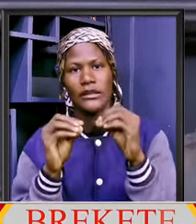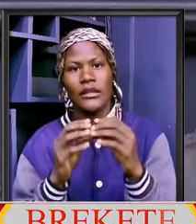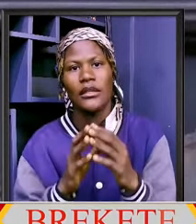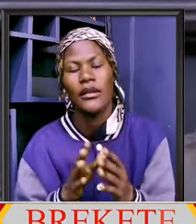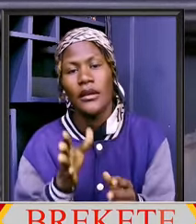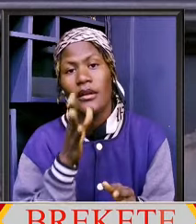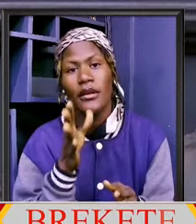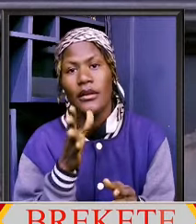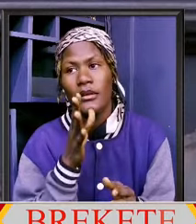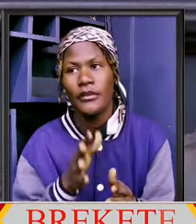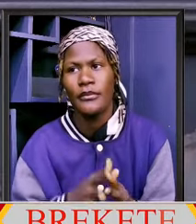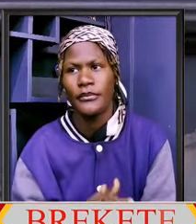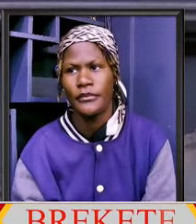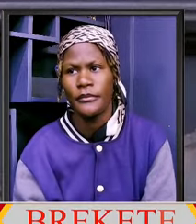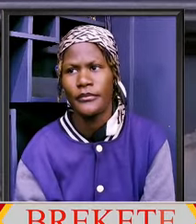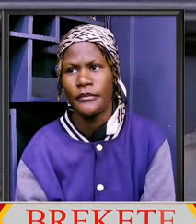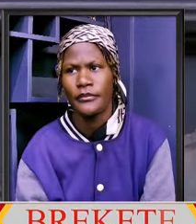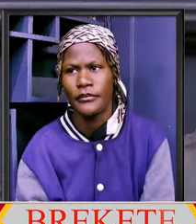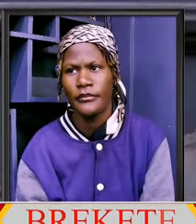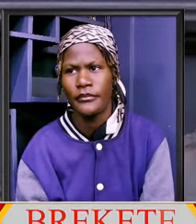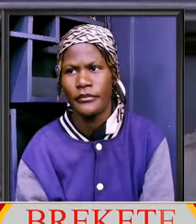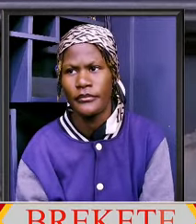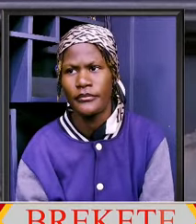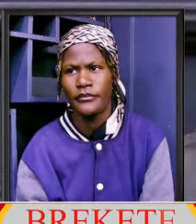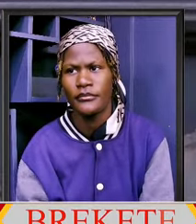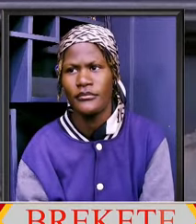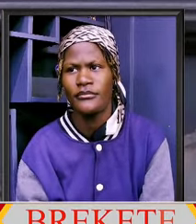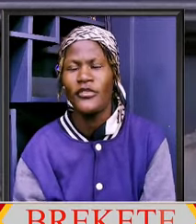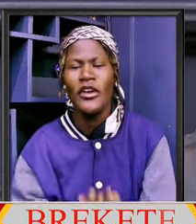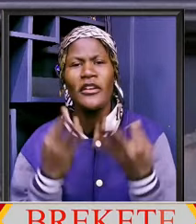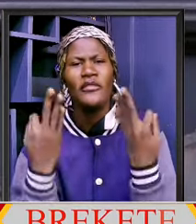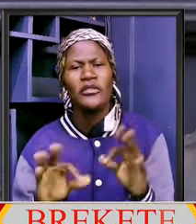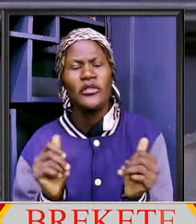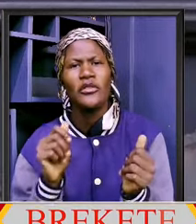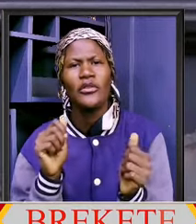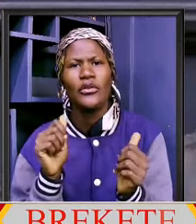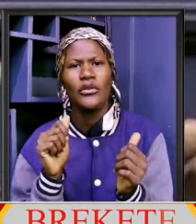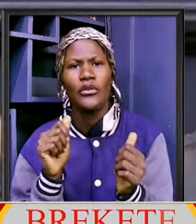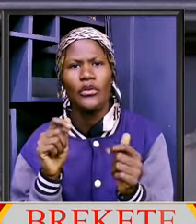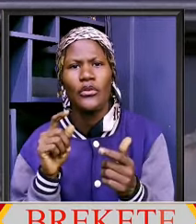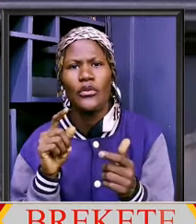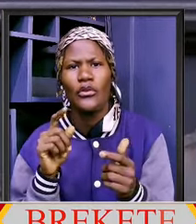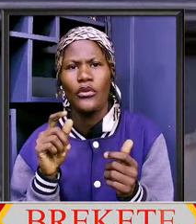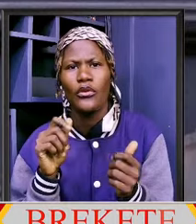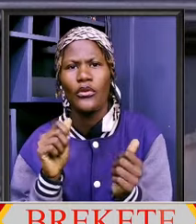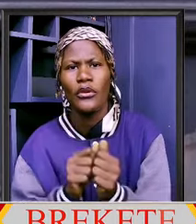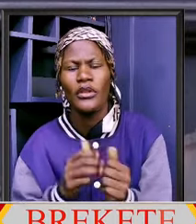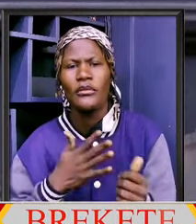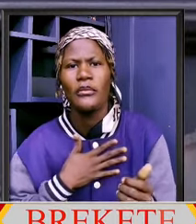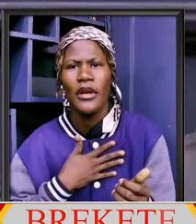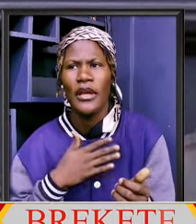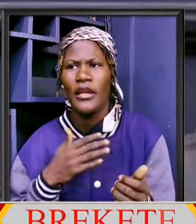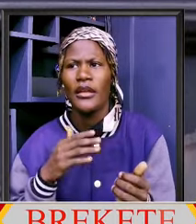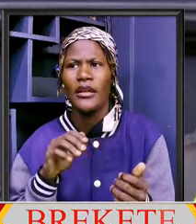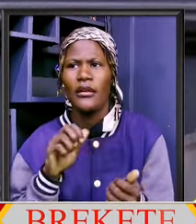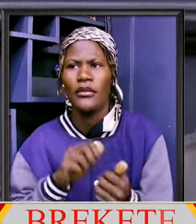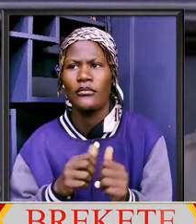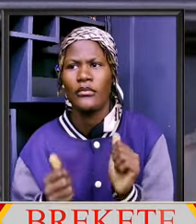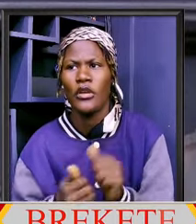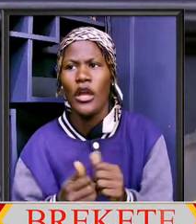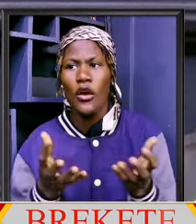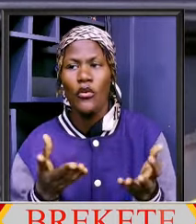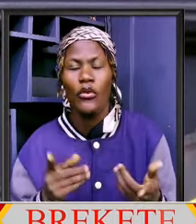Amen. Mama? Do I end with my problem or? Yes, ma. Tell us my the story. My problem now, I wanted to